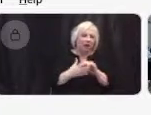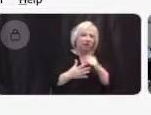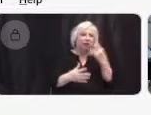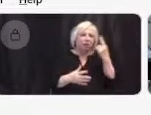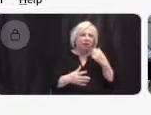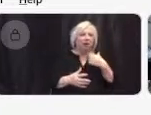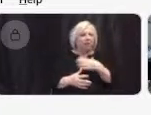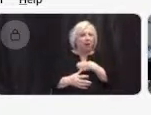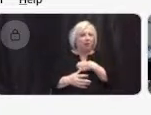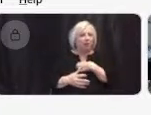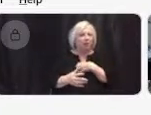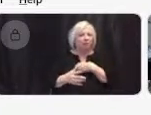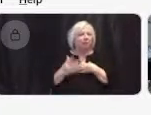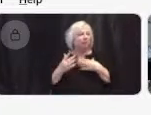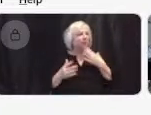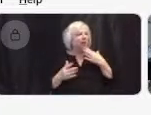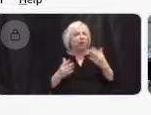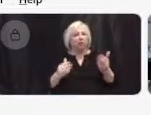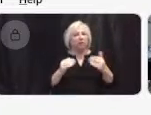Vicki Adams.